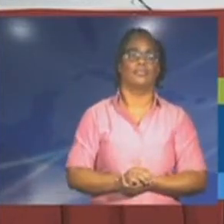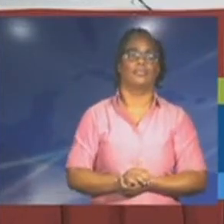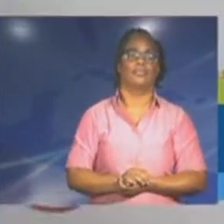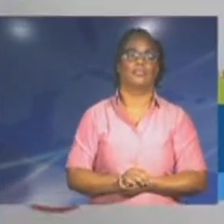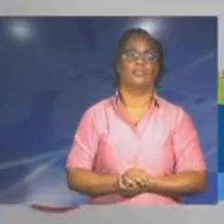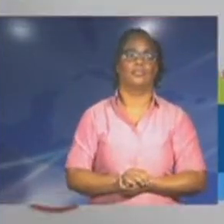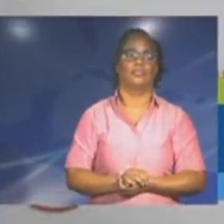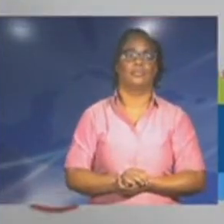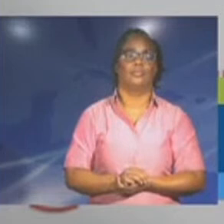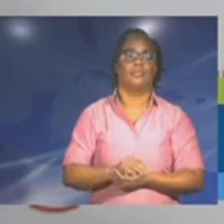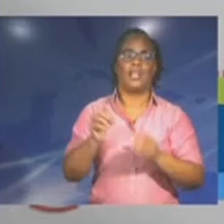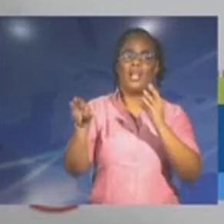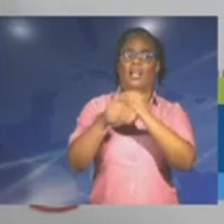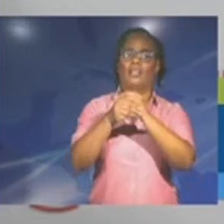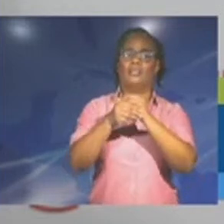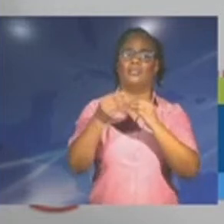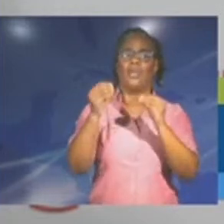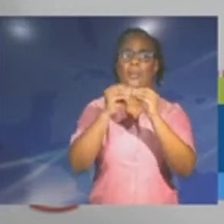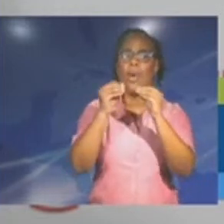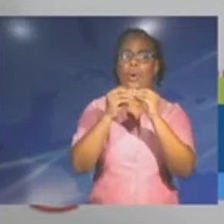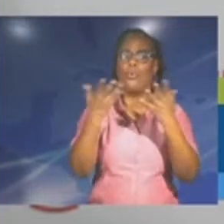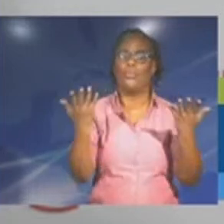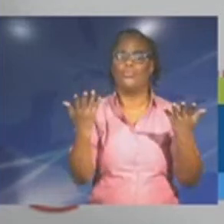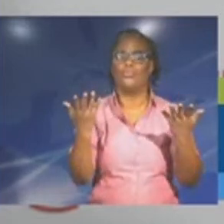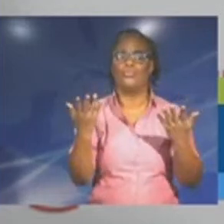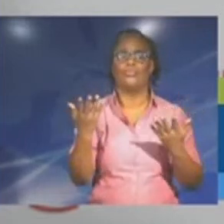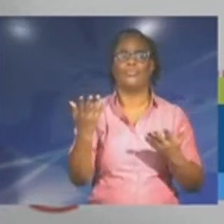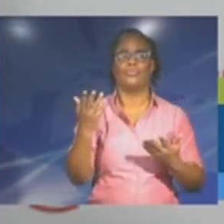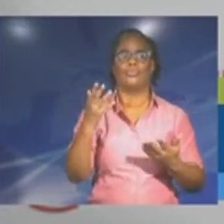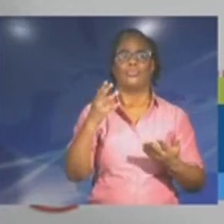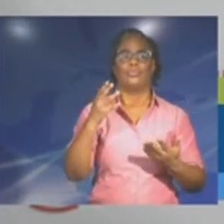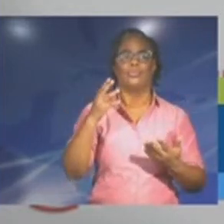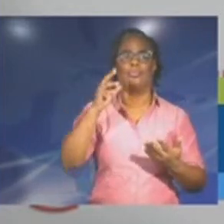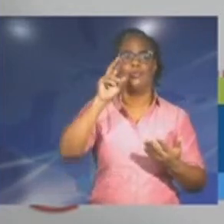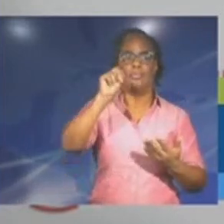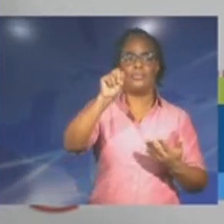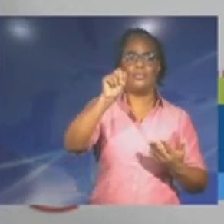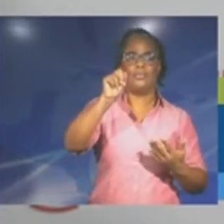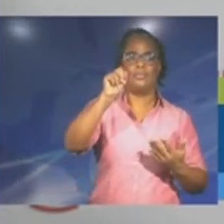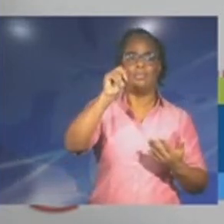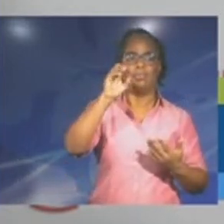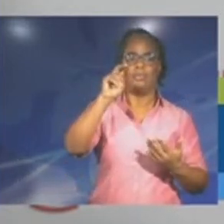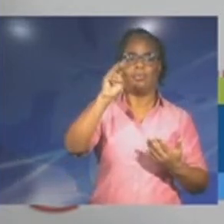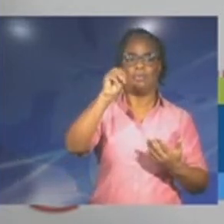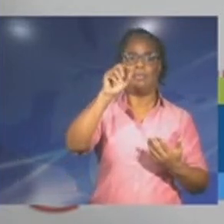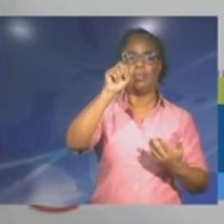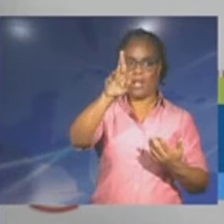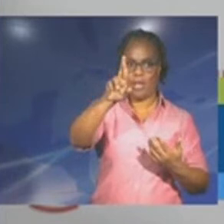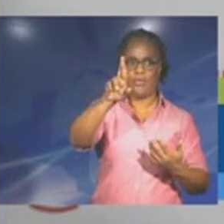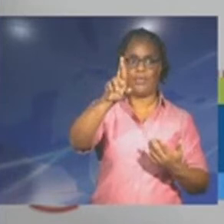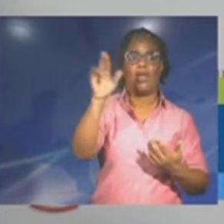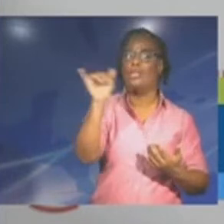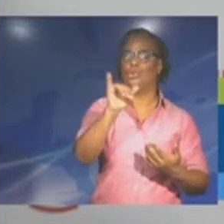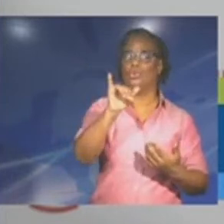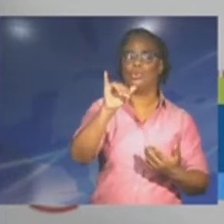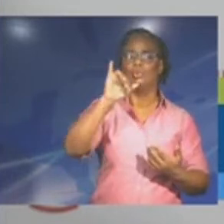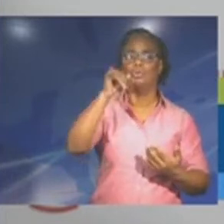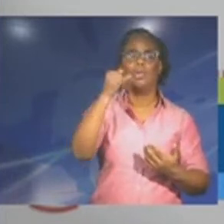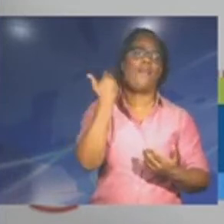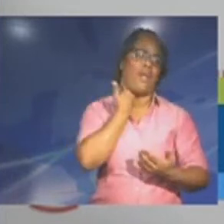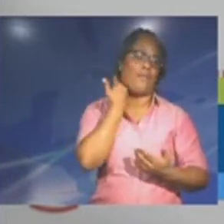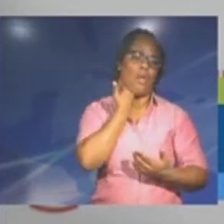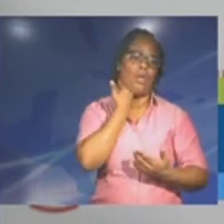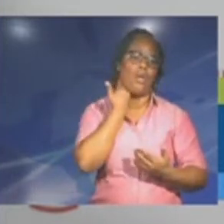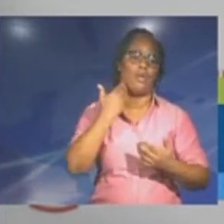for MMR and also yellow fever. But I think, Rashad, just to be on the safe side, I will double check that and